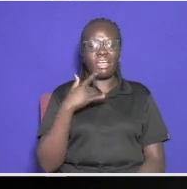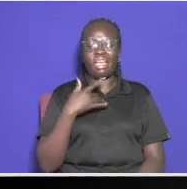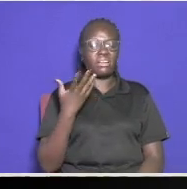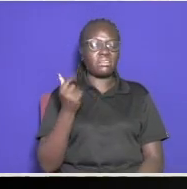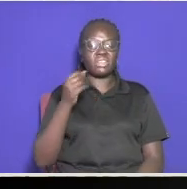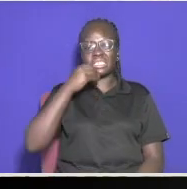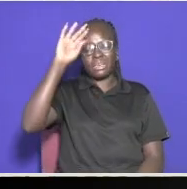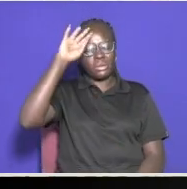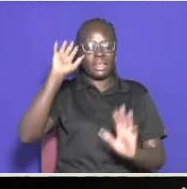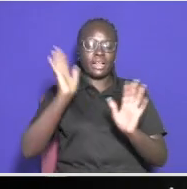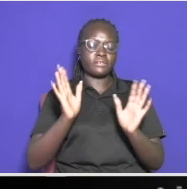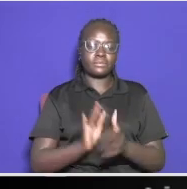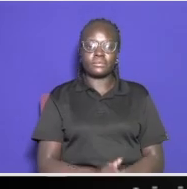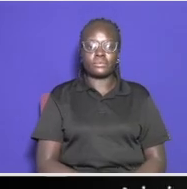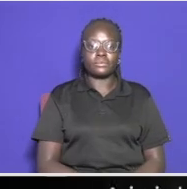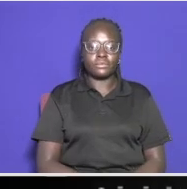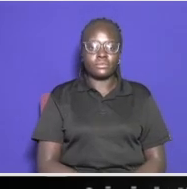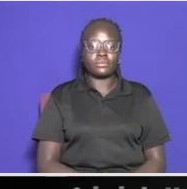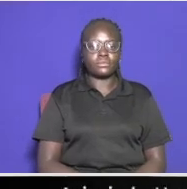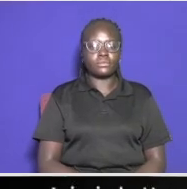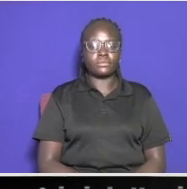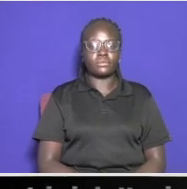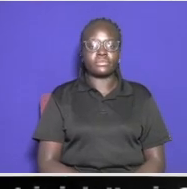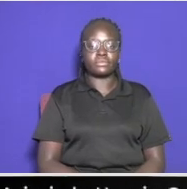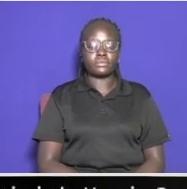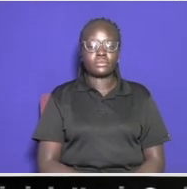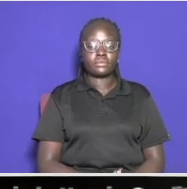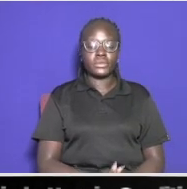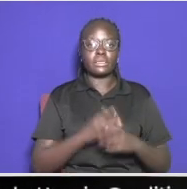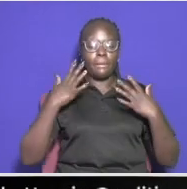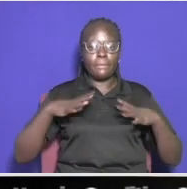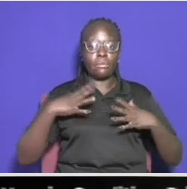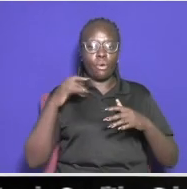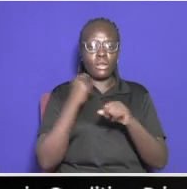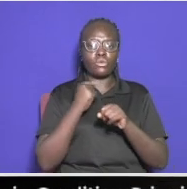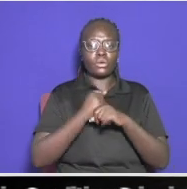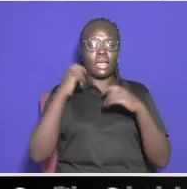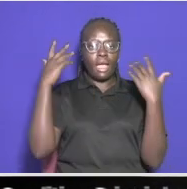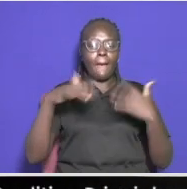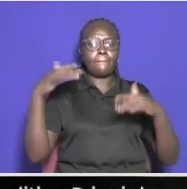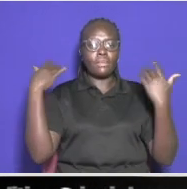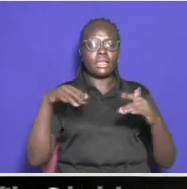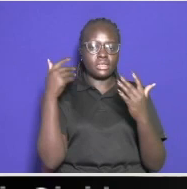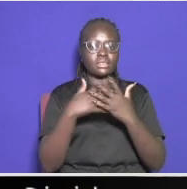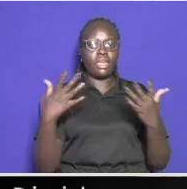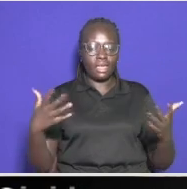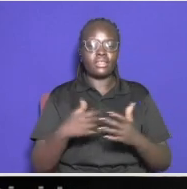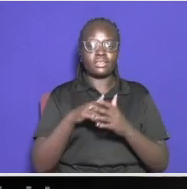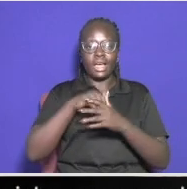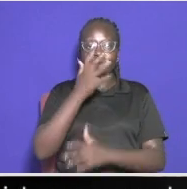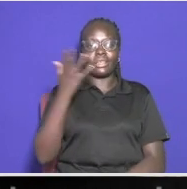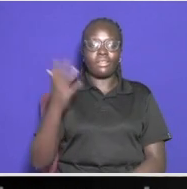we? Yeah. No, we don't. We don't. Guys are doing amazing things outside